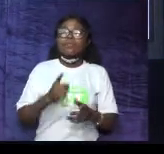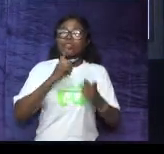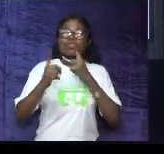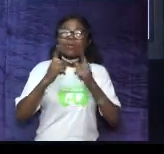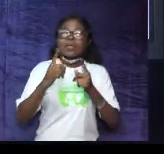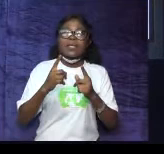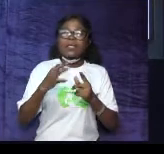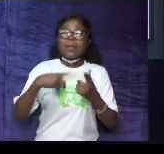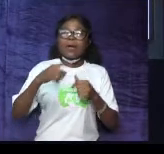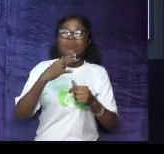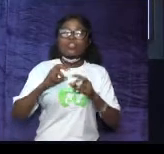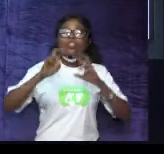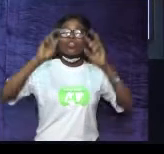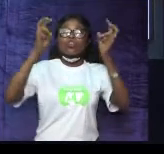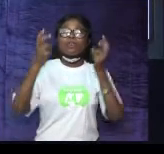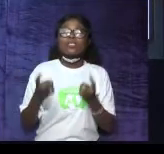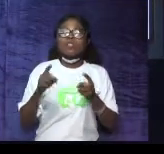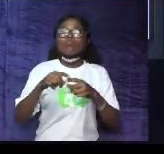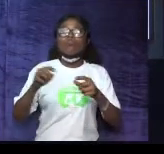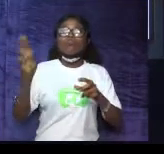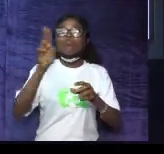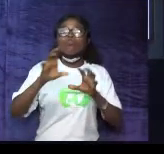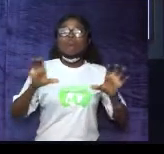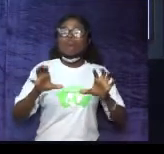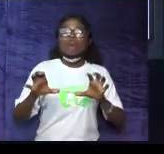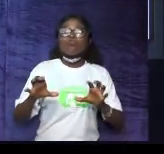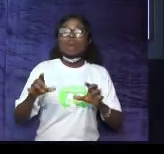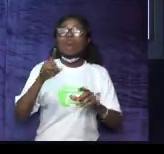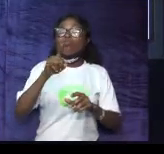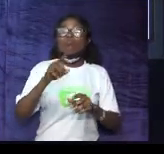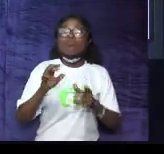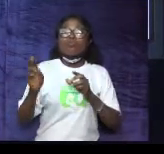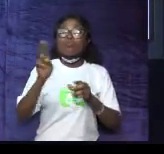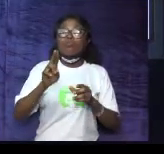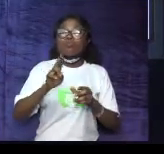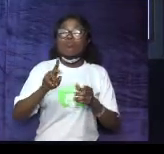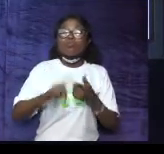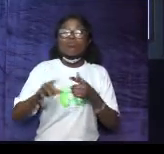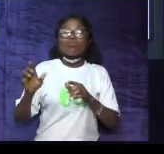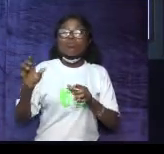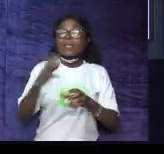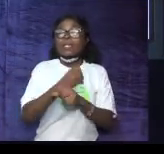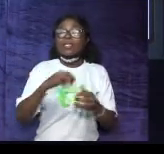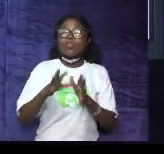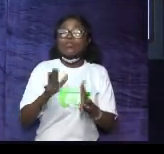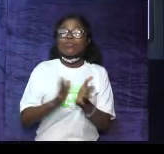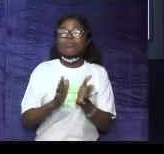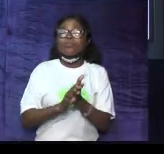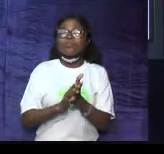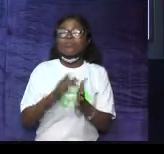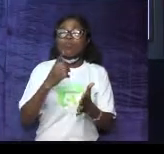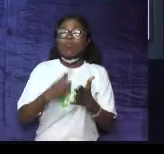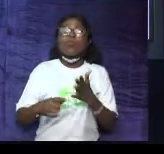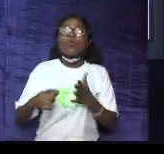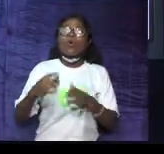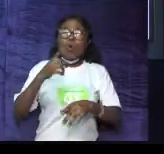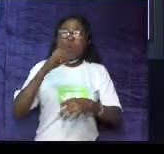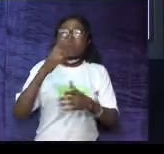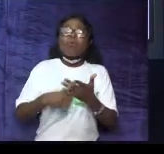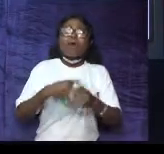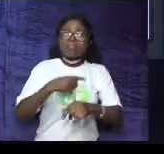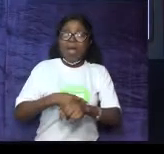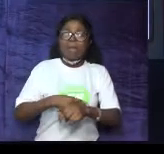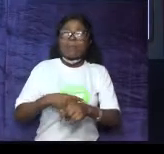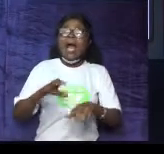about the subjects offered in the school. How many subjects do you take per day? And what is the duration per